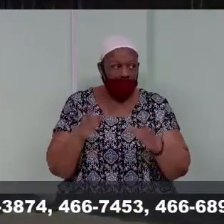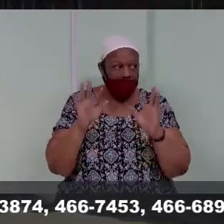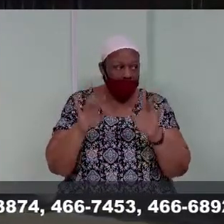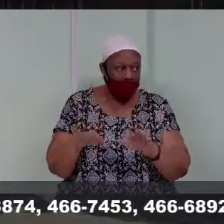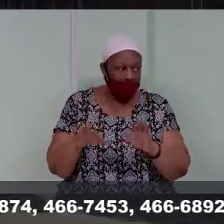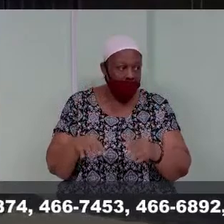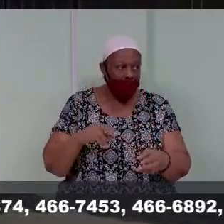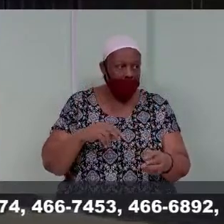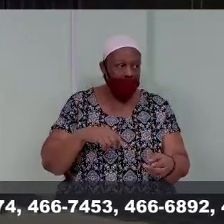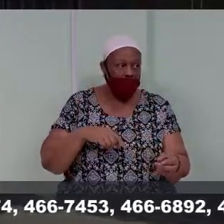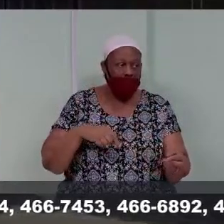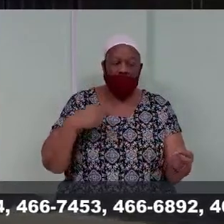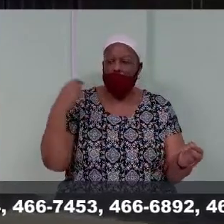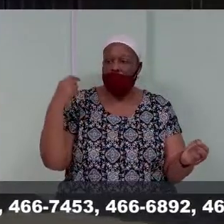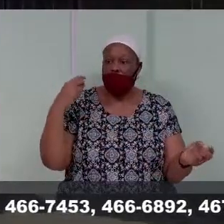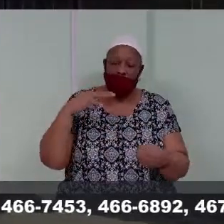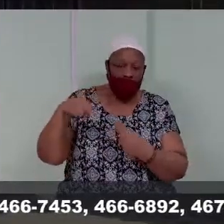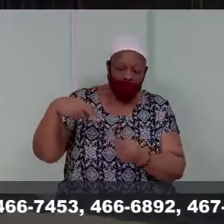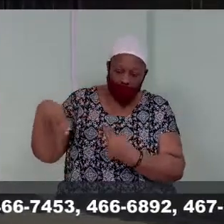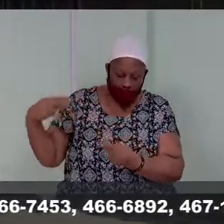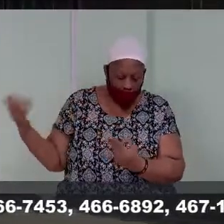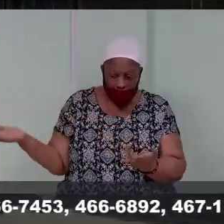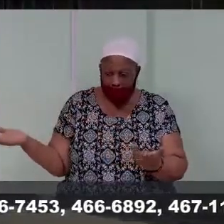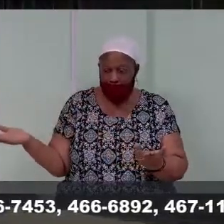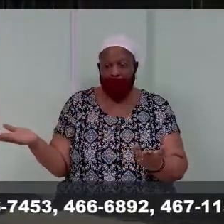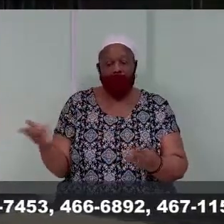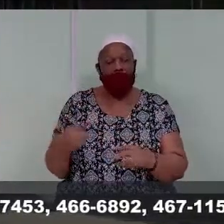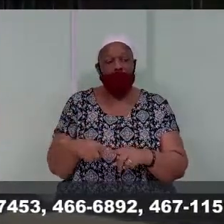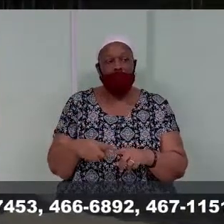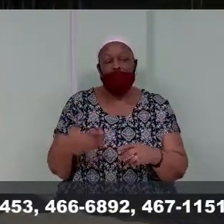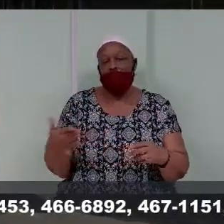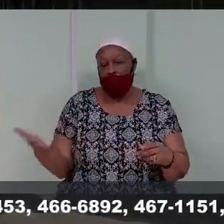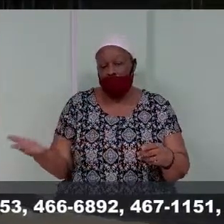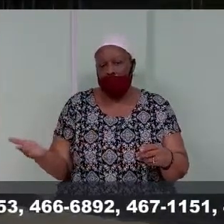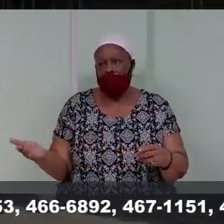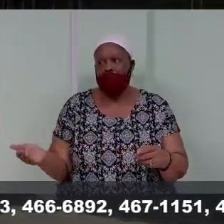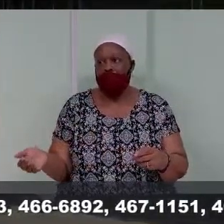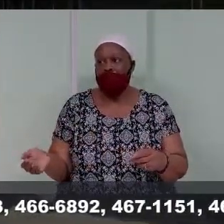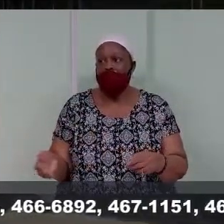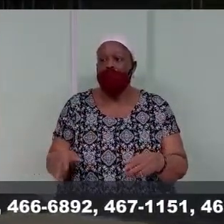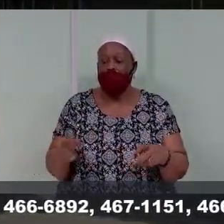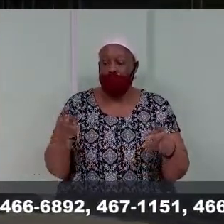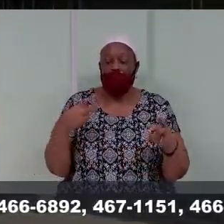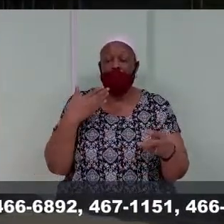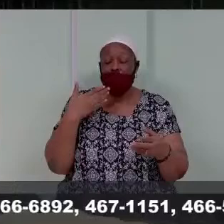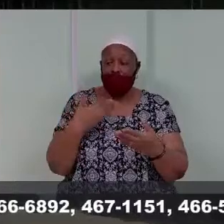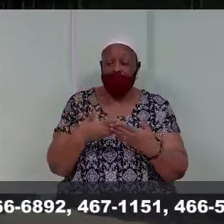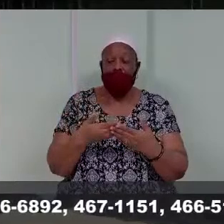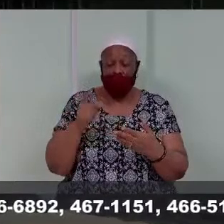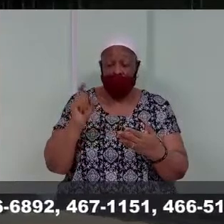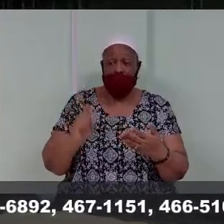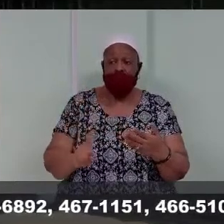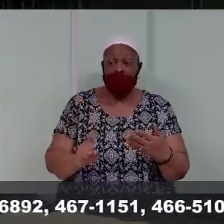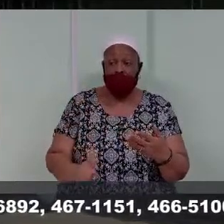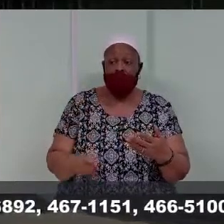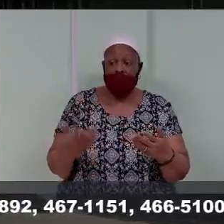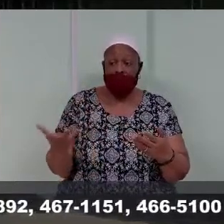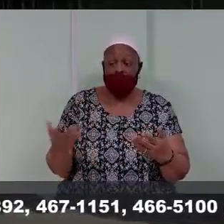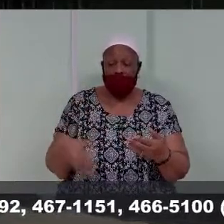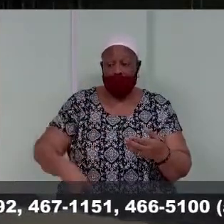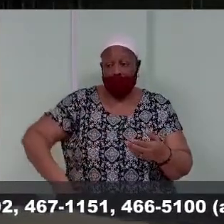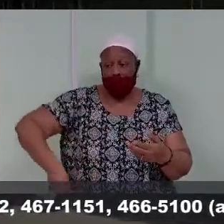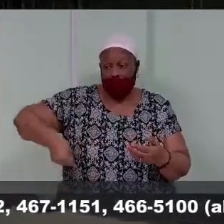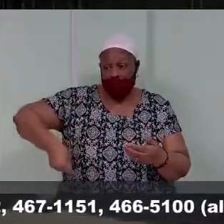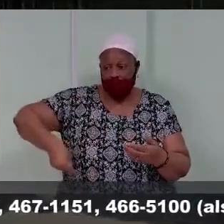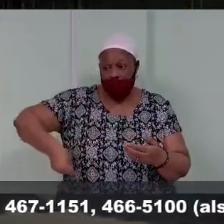in our geographical location, these vital relief supplies are needed. Mr. Amory